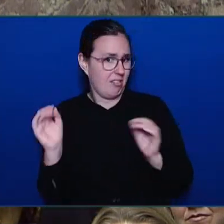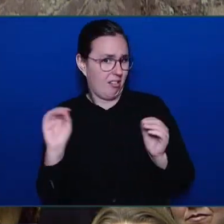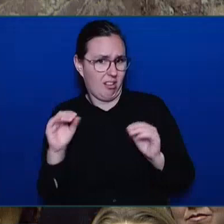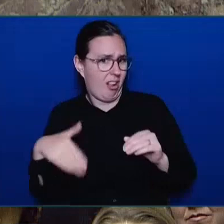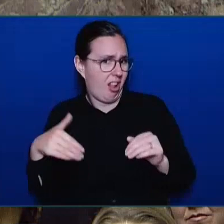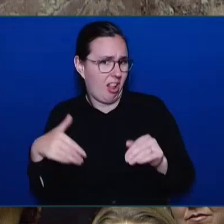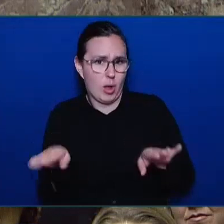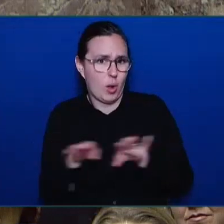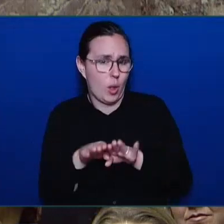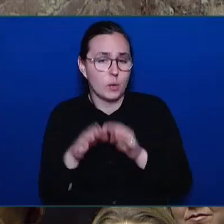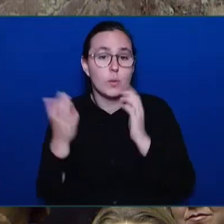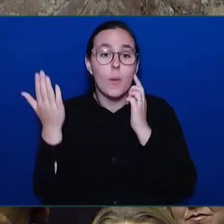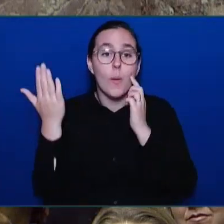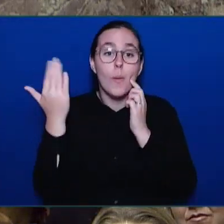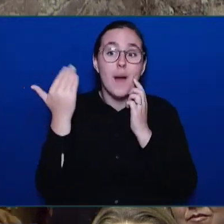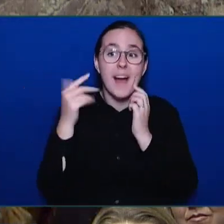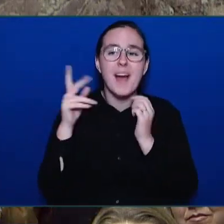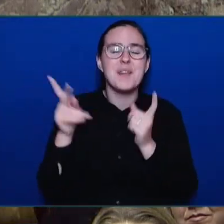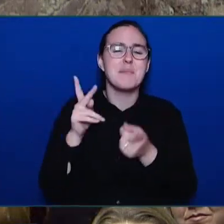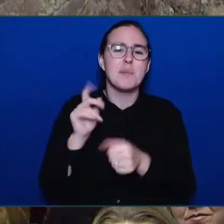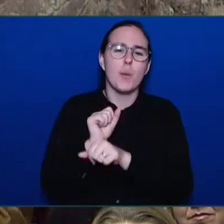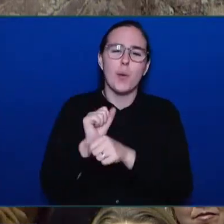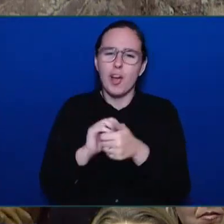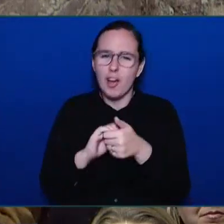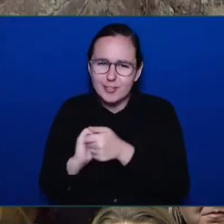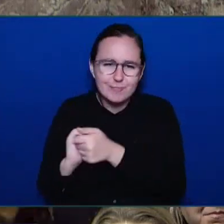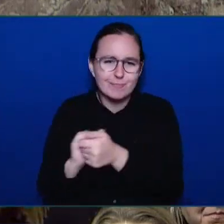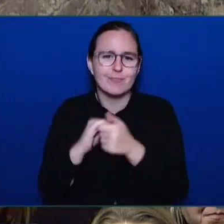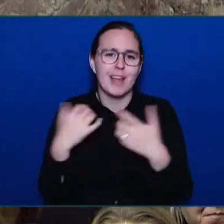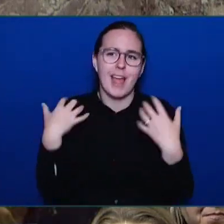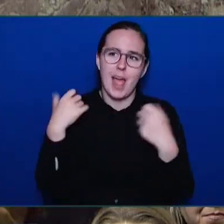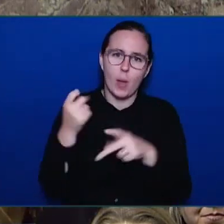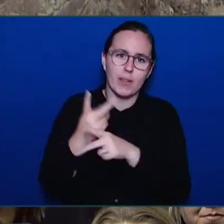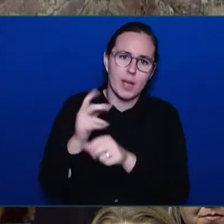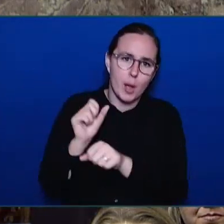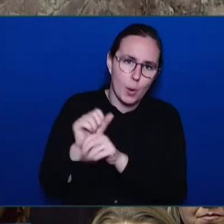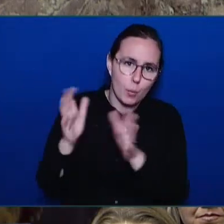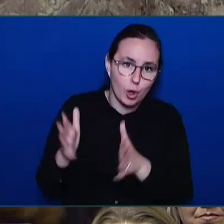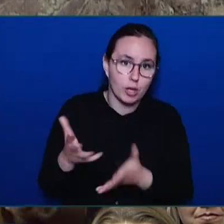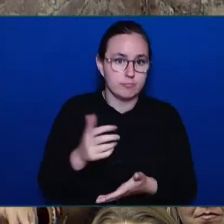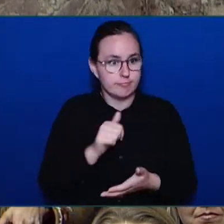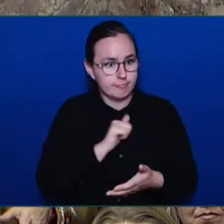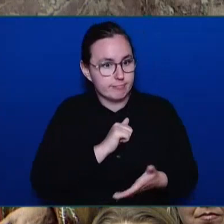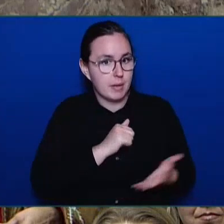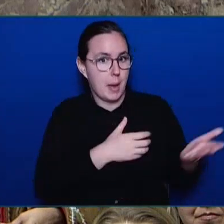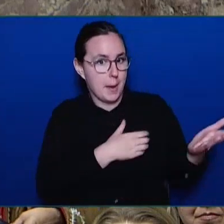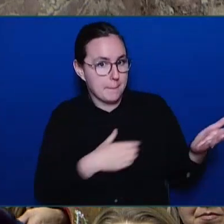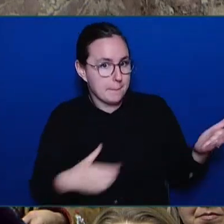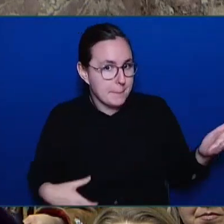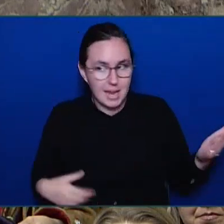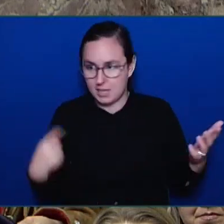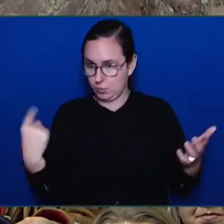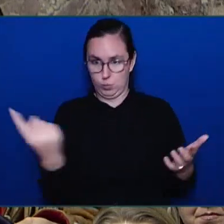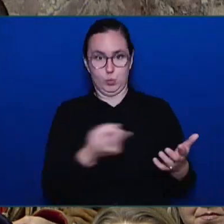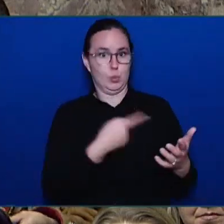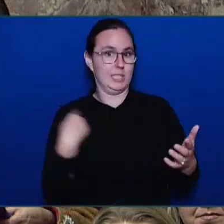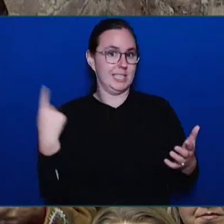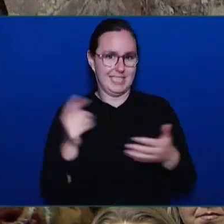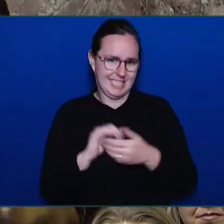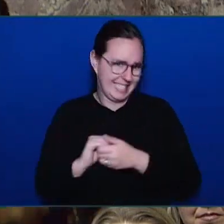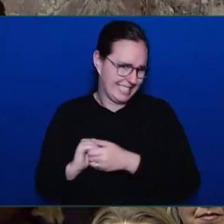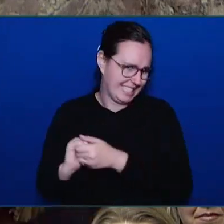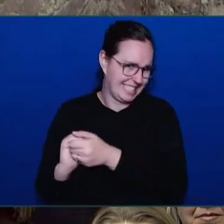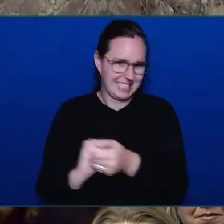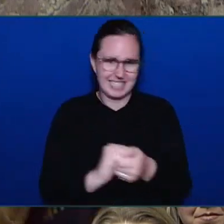mayor, everybody, to see that that situation was addressed. And we have to continue to do that. We have 38,000 more